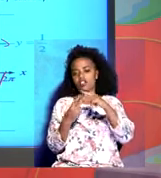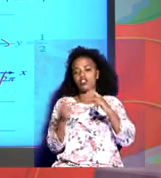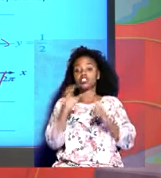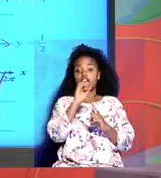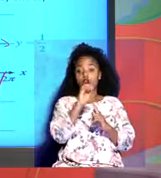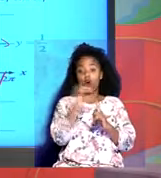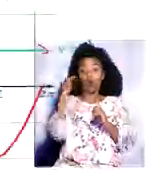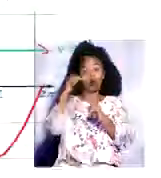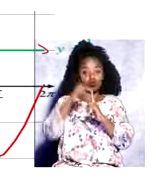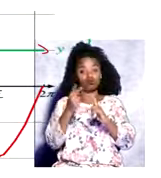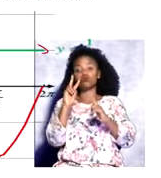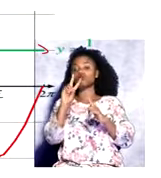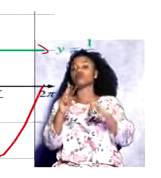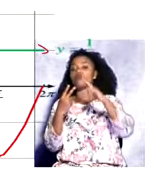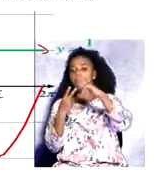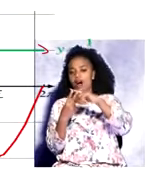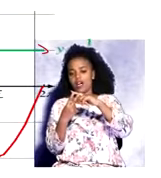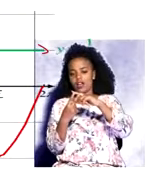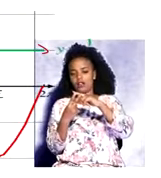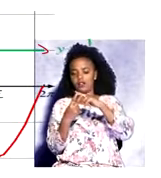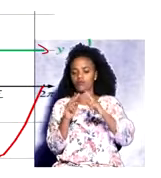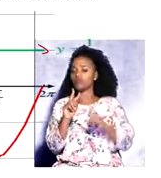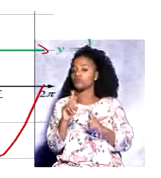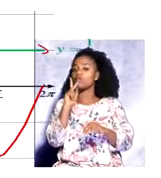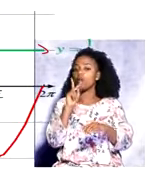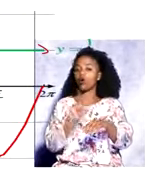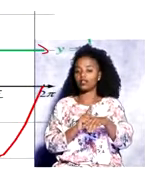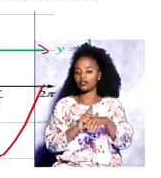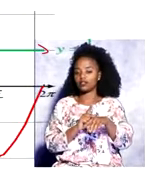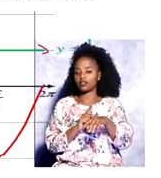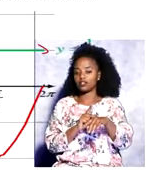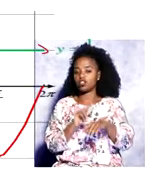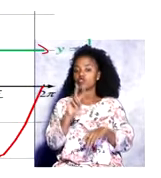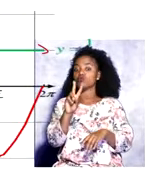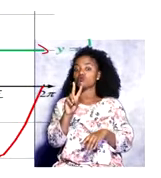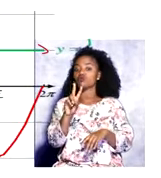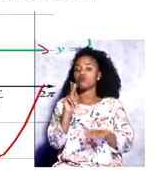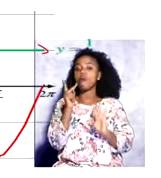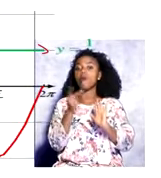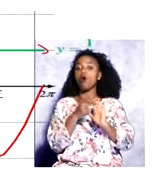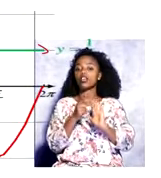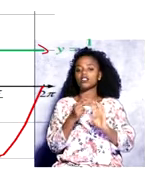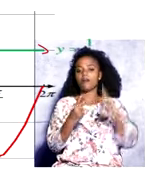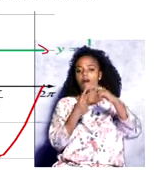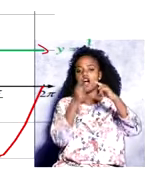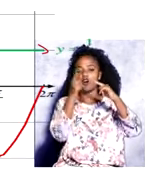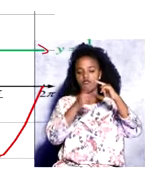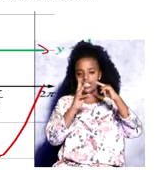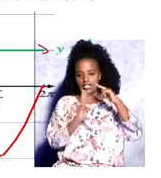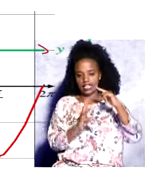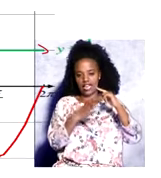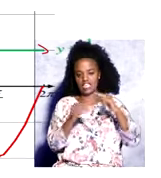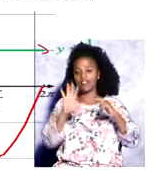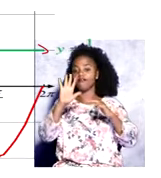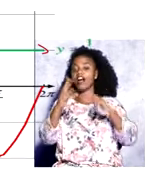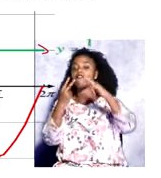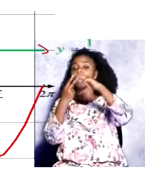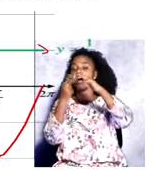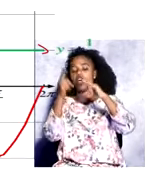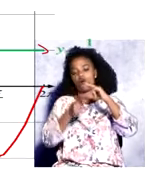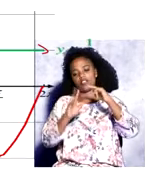to 2 pi are these 2 points. These points are pi over 6 and 5 pi over